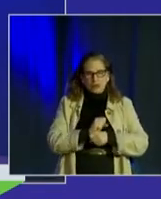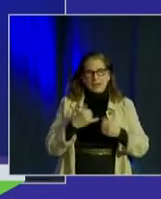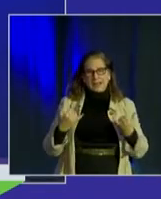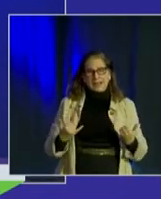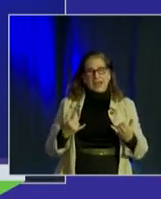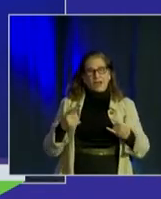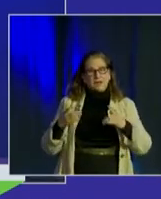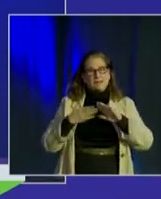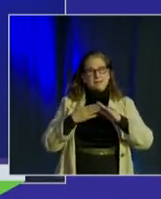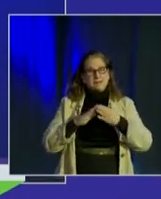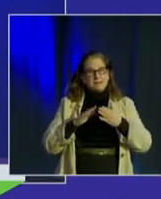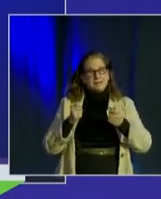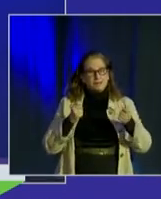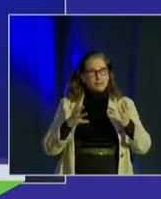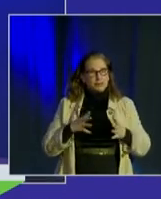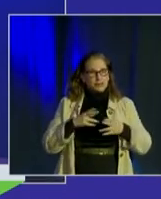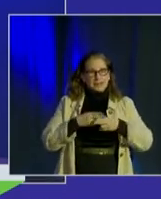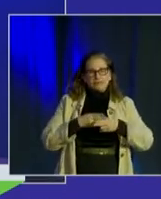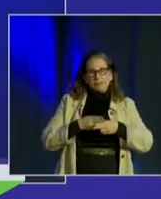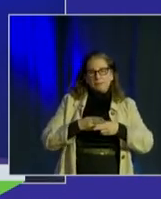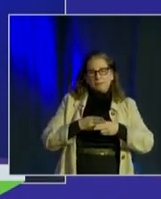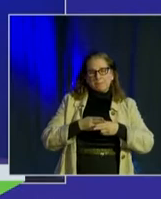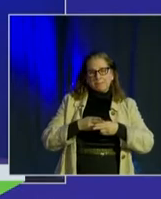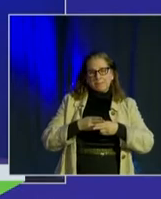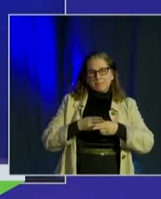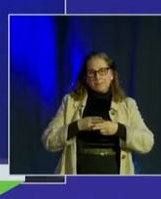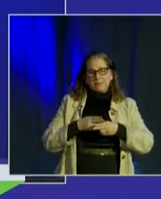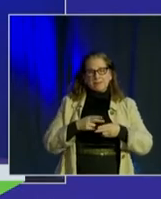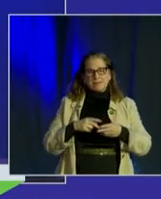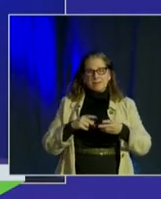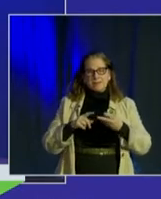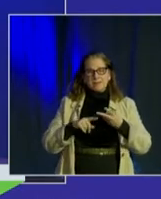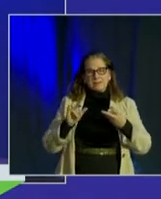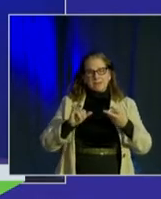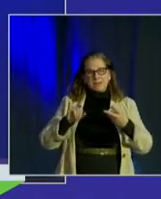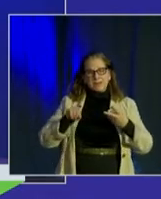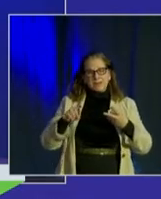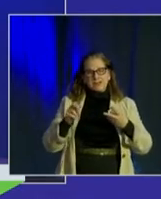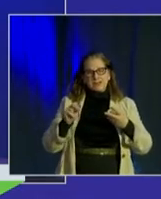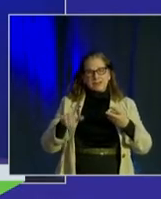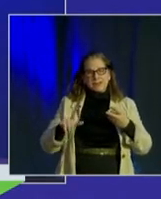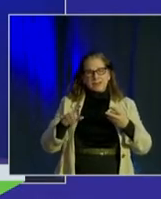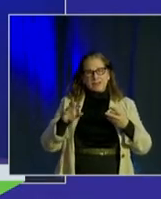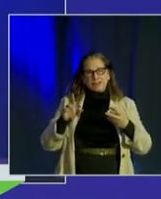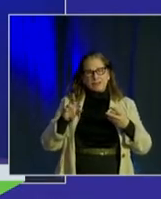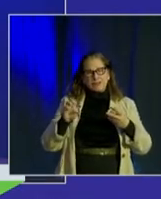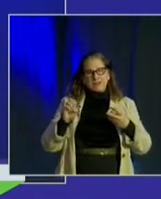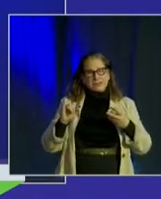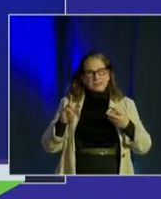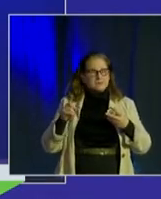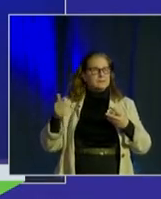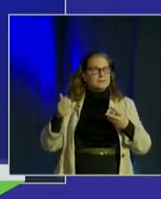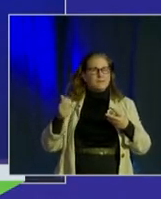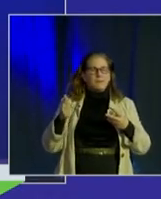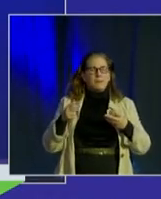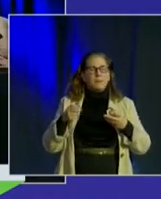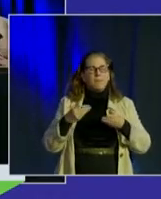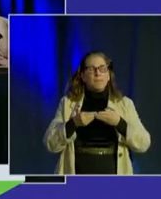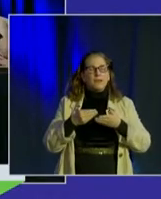Jenny Reed, who is the budget director for the district, who has served throughout my tenure as mayor.